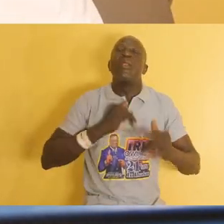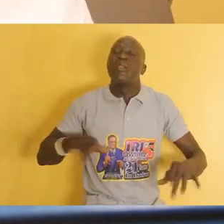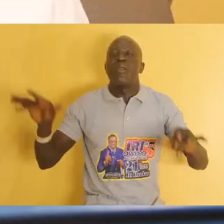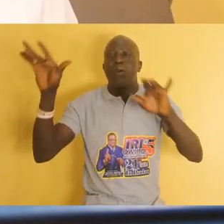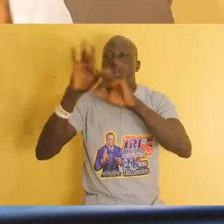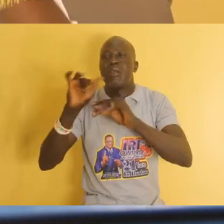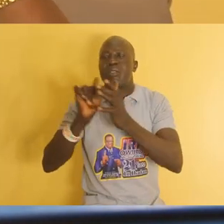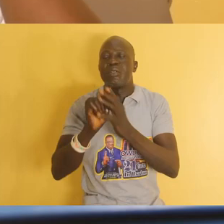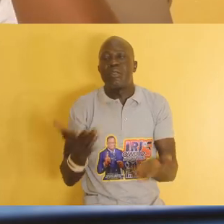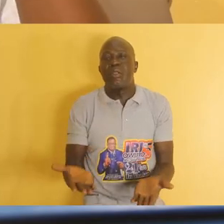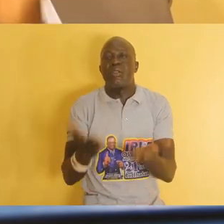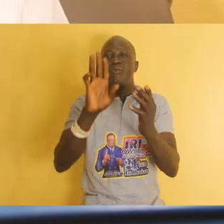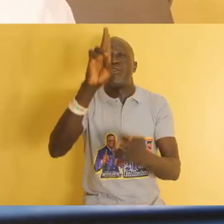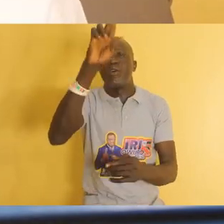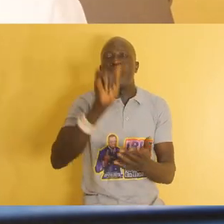the Lord.